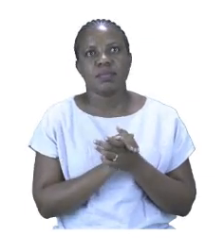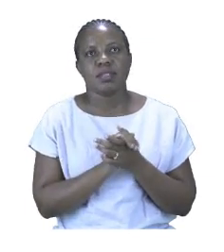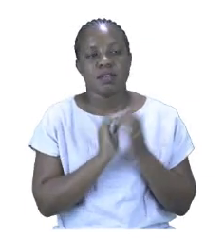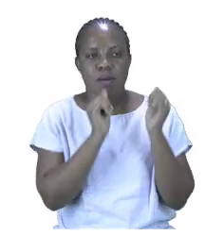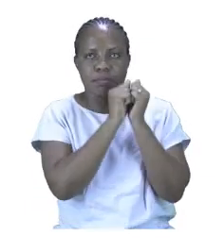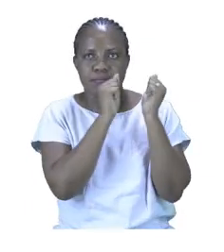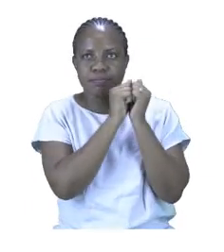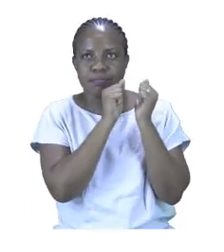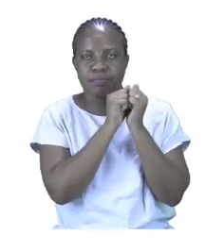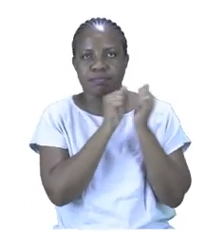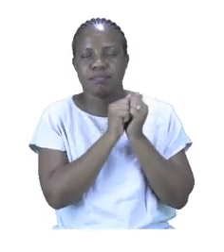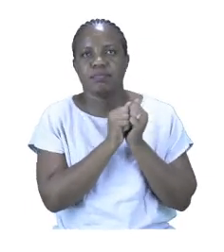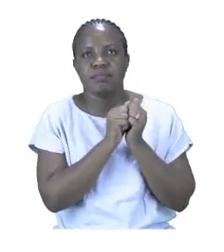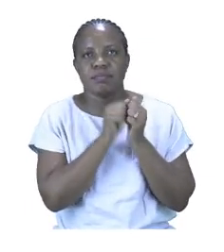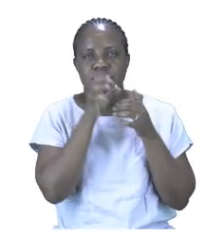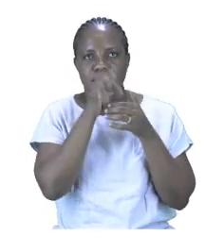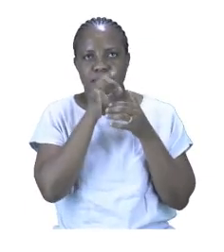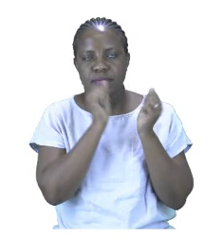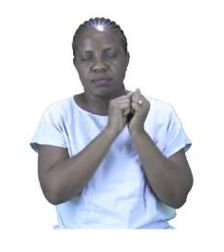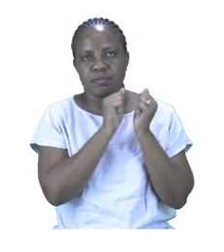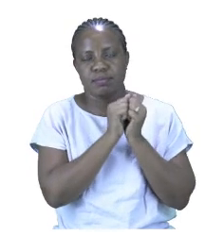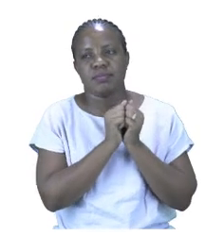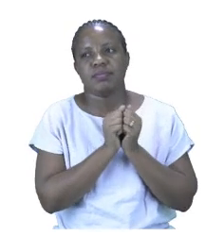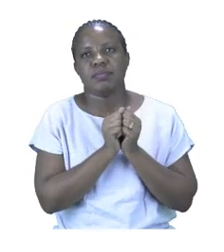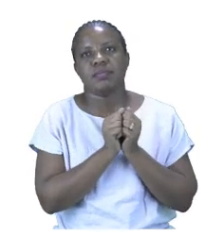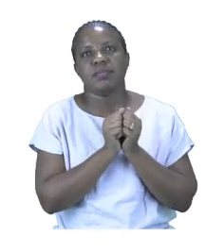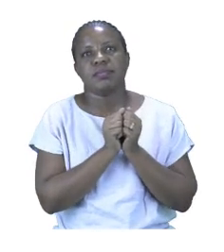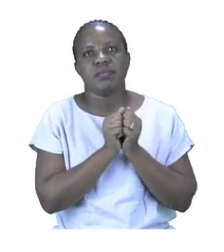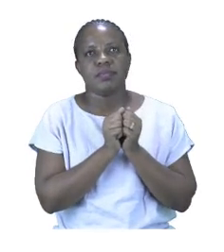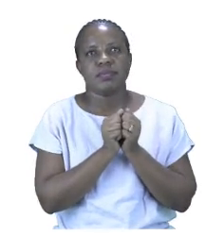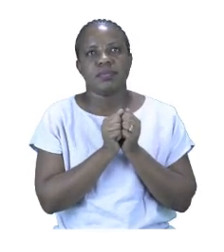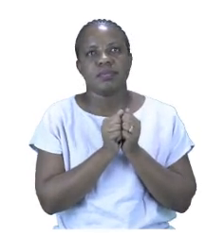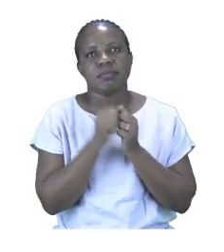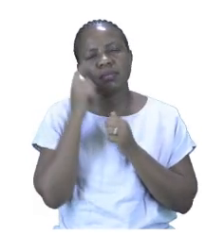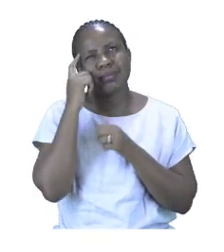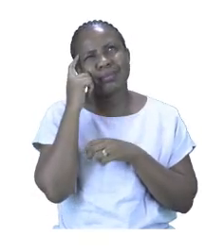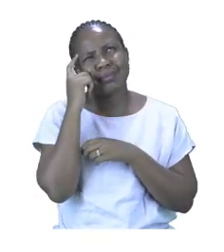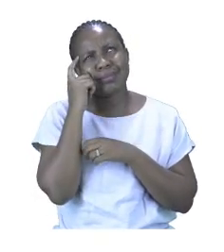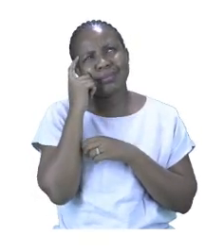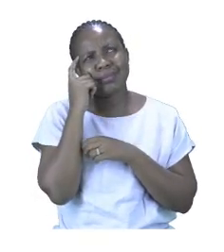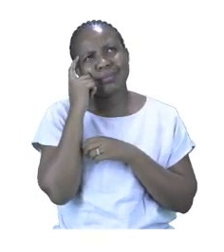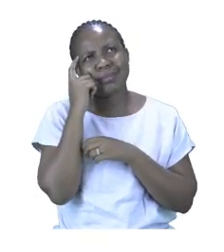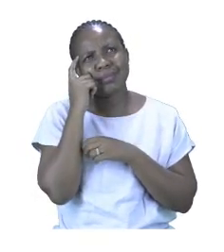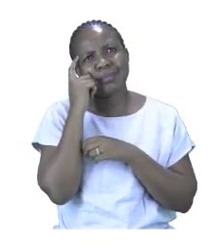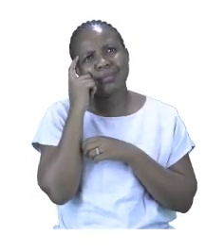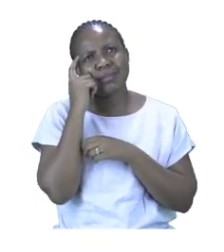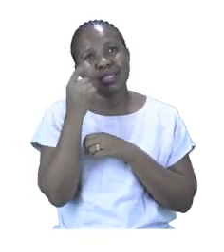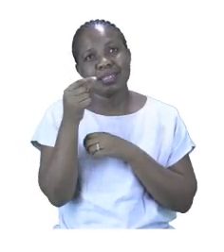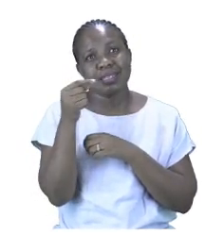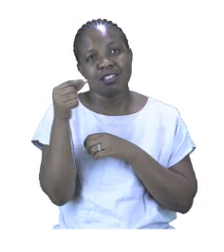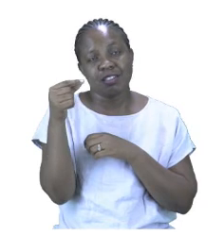chips. Now, before we go into our answers, you must know that the G that you can